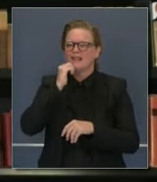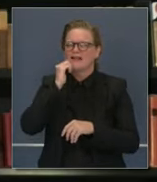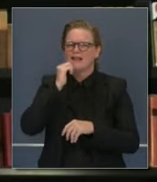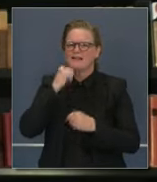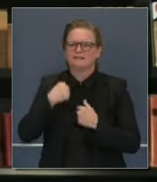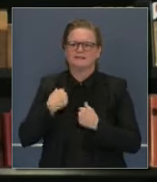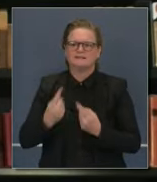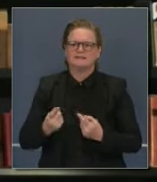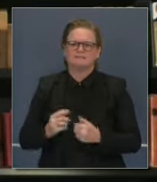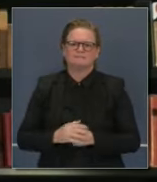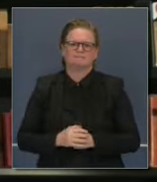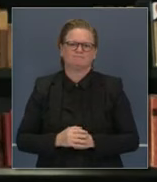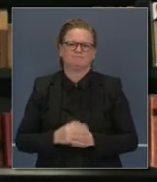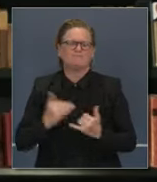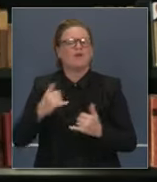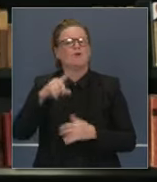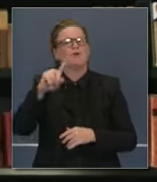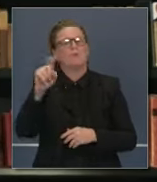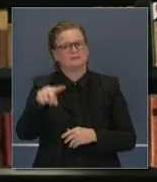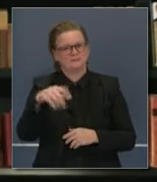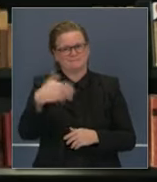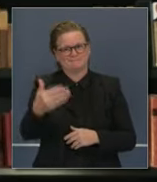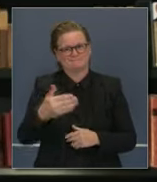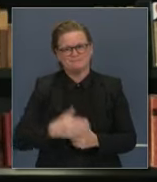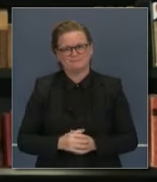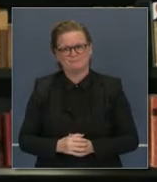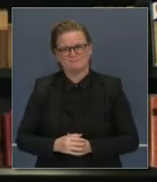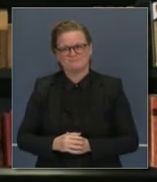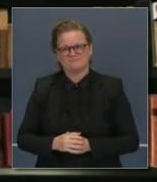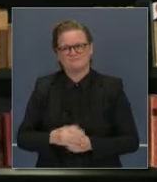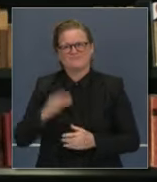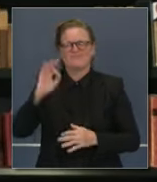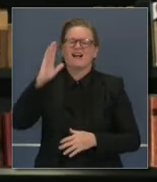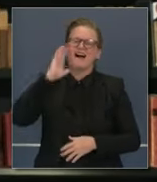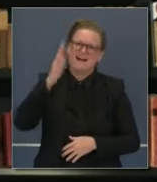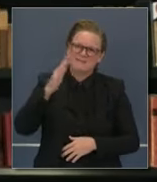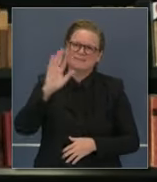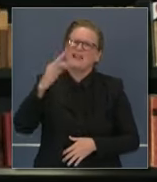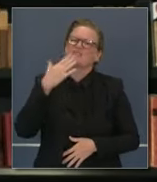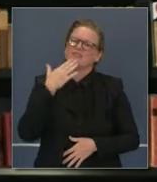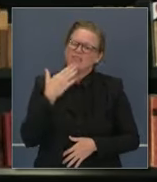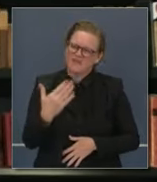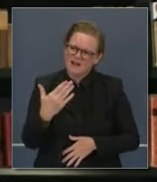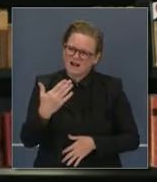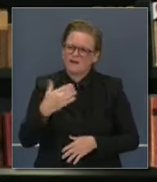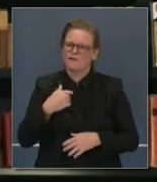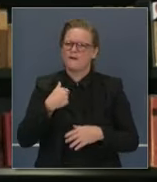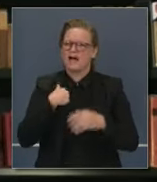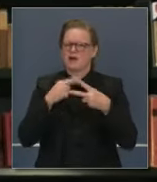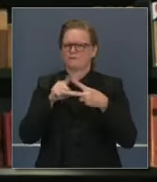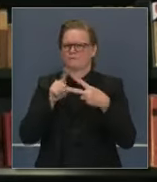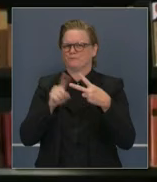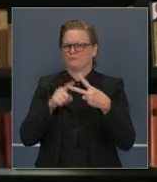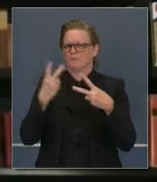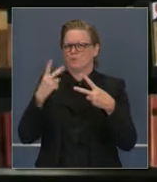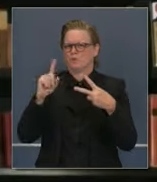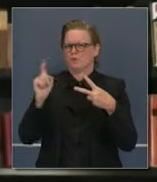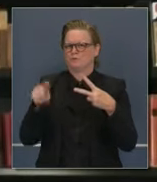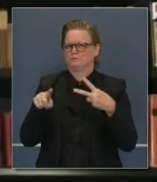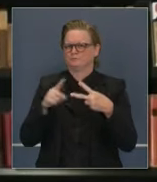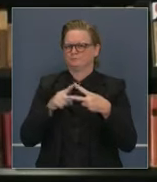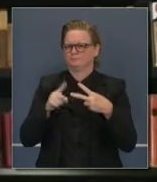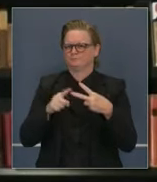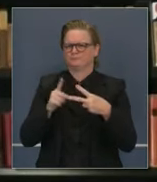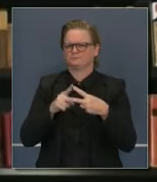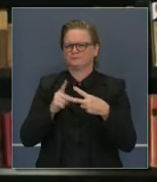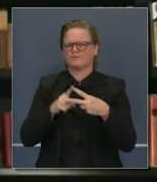Hi, my name is Brittany Johnson. I'm with KCRA. Thank you for taking my questions here. I have two questions today, one about California testing